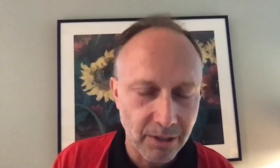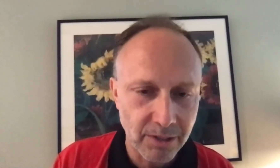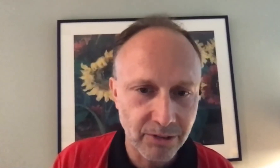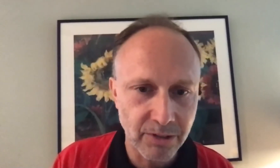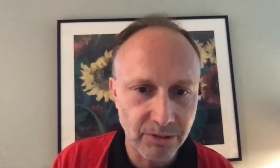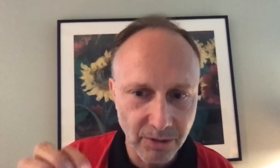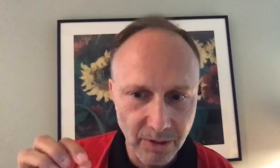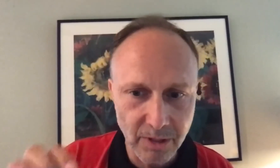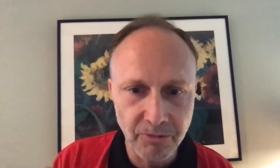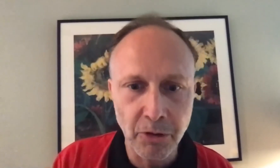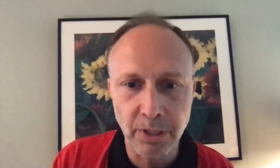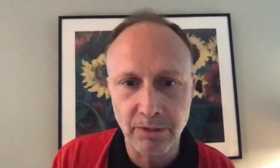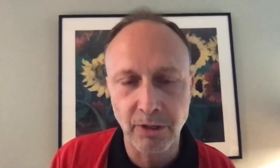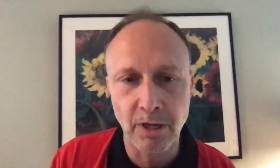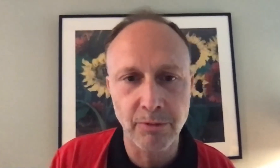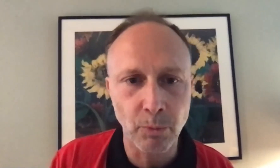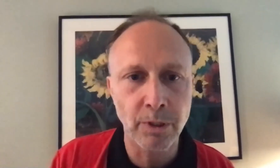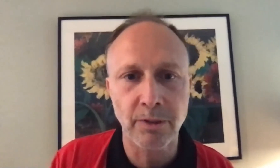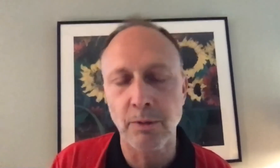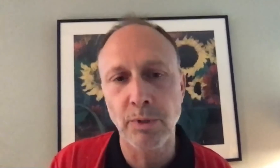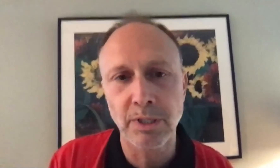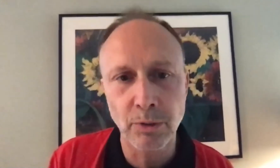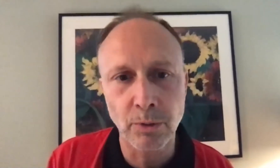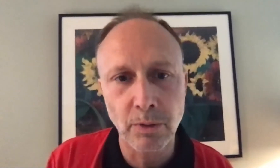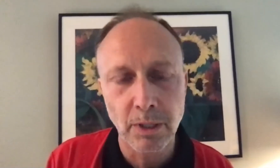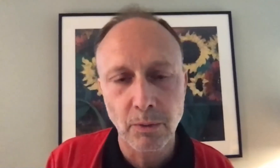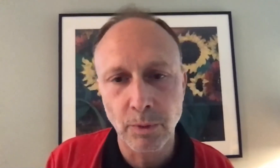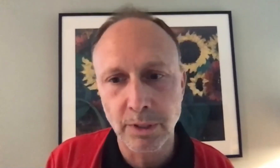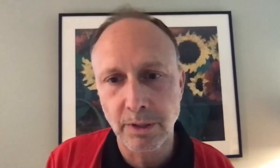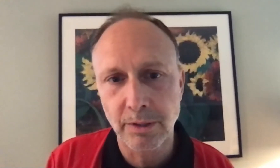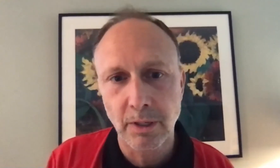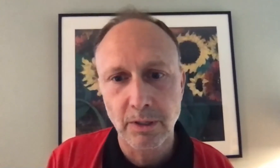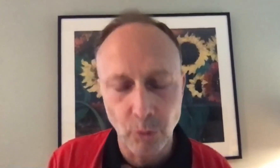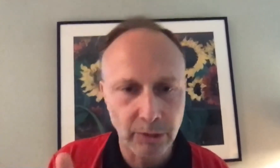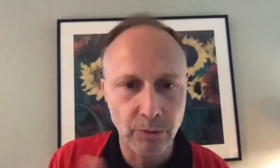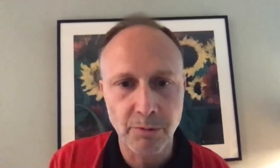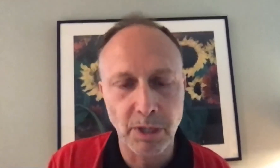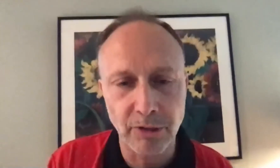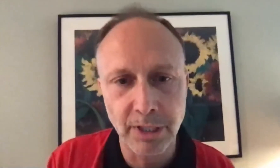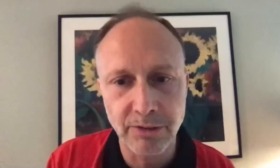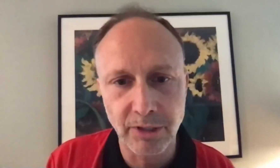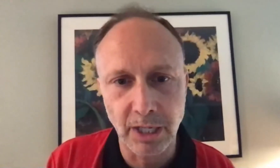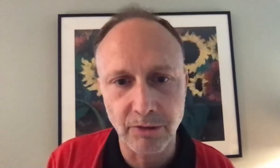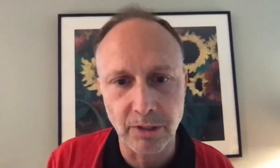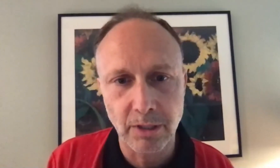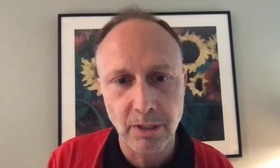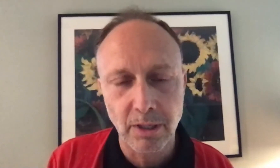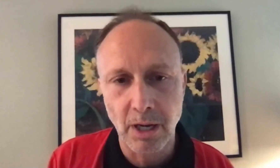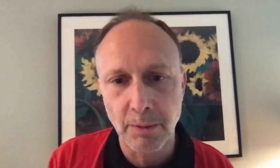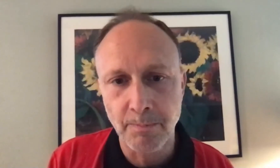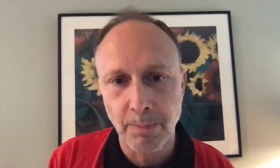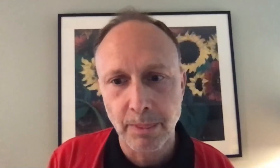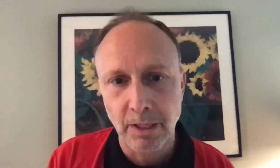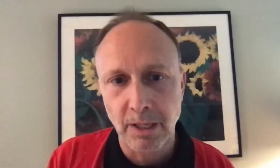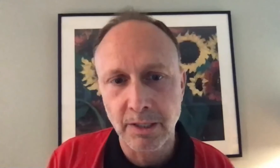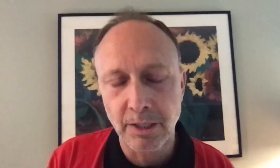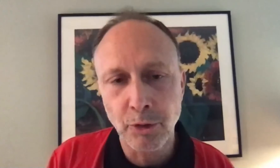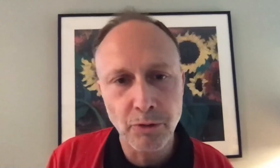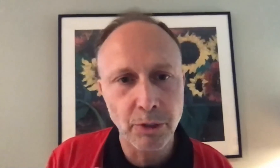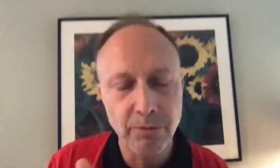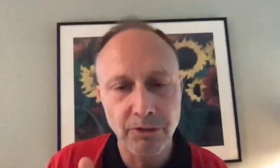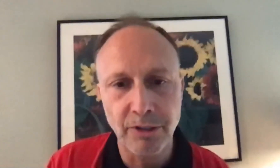Dr. Kimoto's culminating point about the importance of what learning outcomes, how are we improving